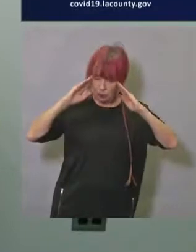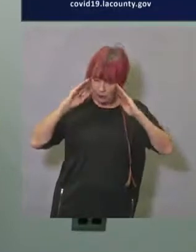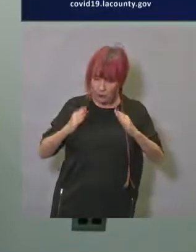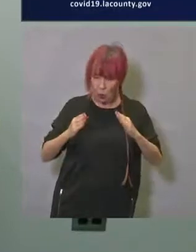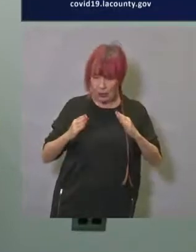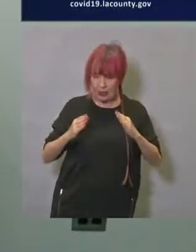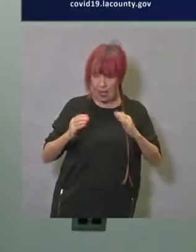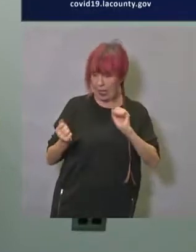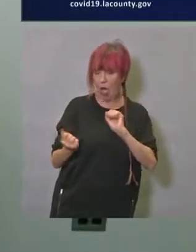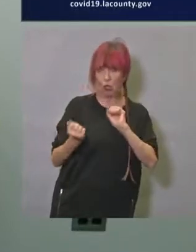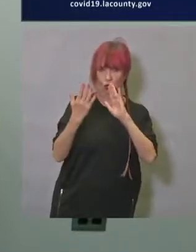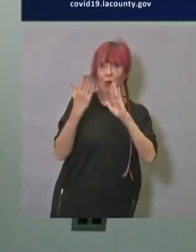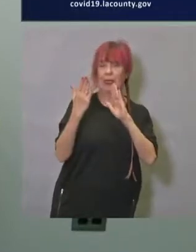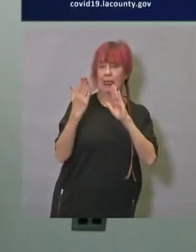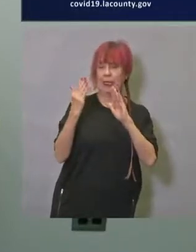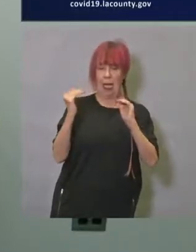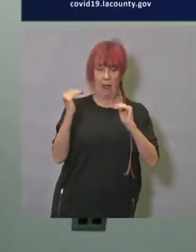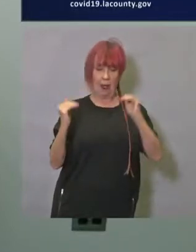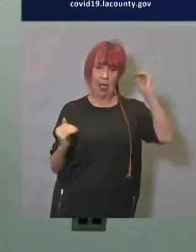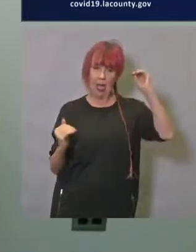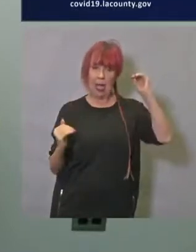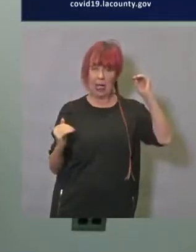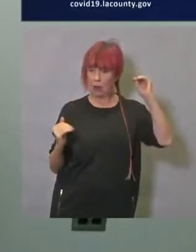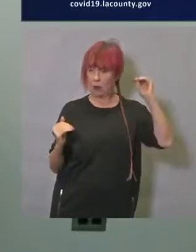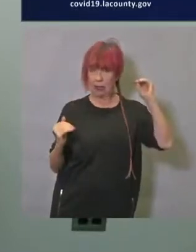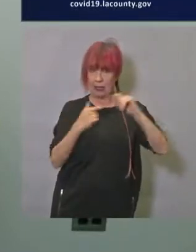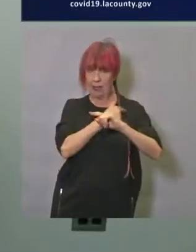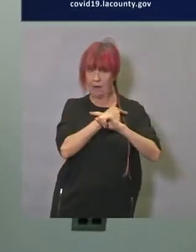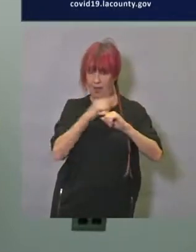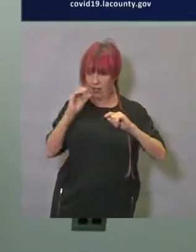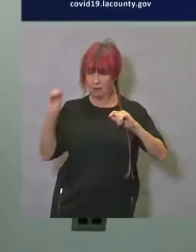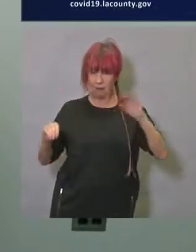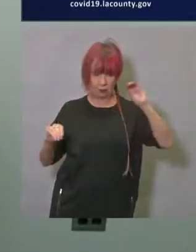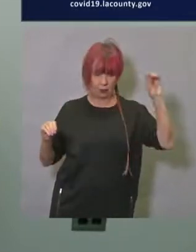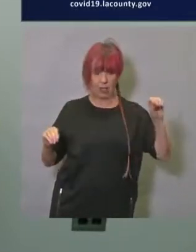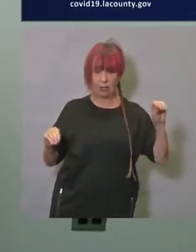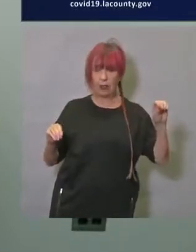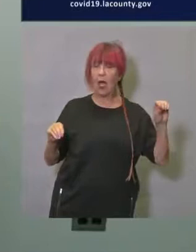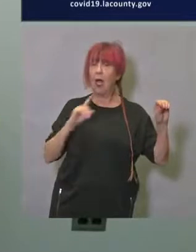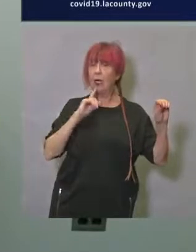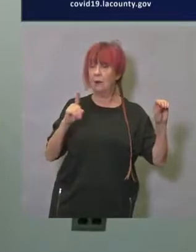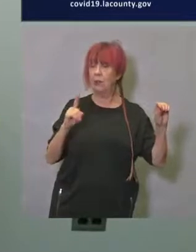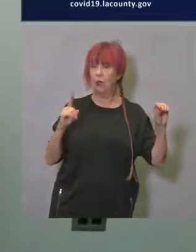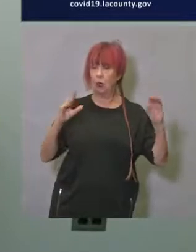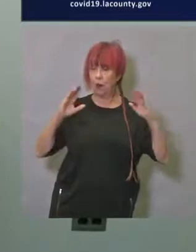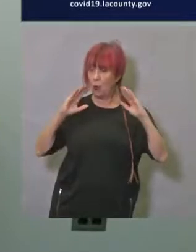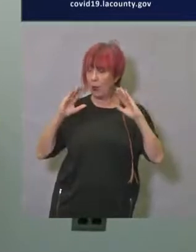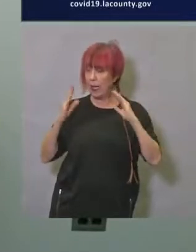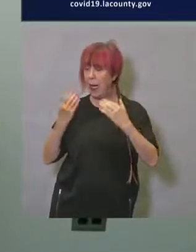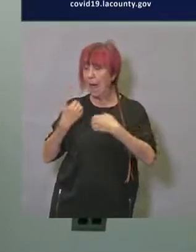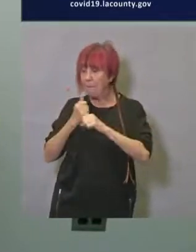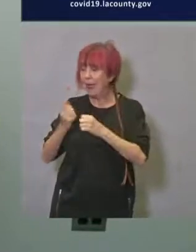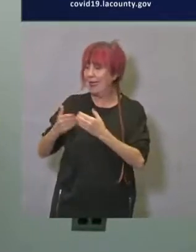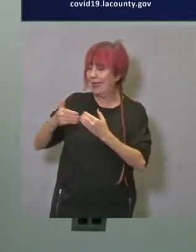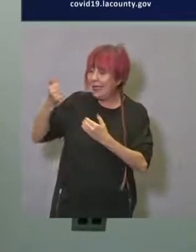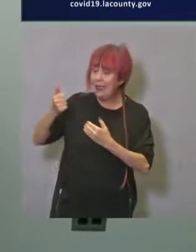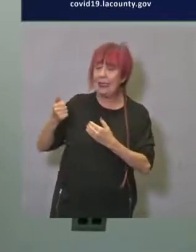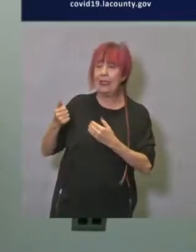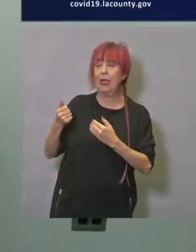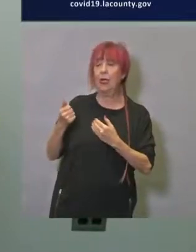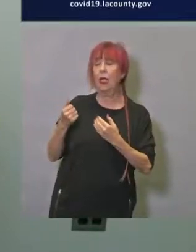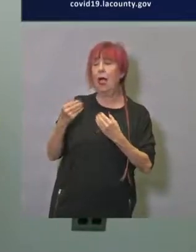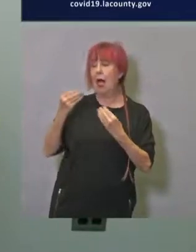on addressing the inequities in the vaccination rates and making sure that we're just making it easier, we're getting more information, and we're